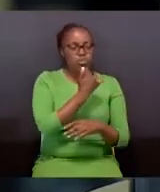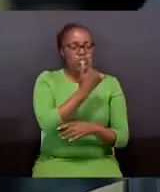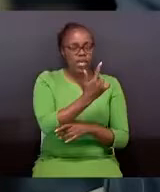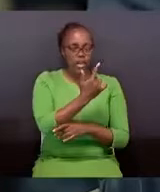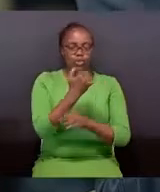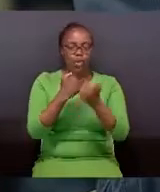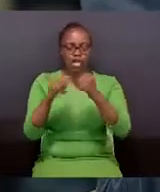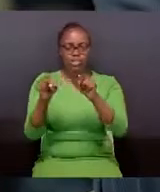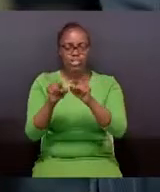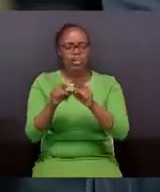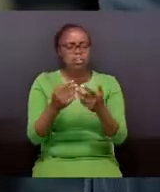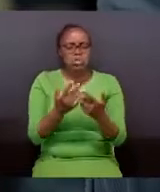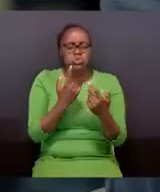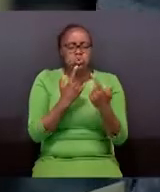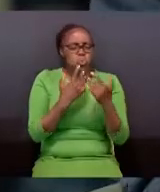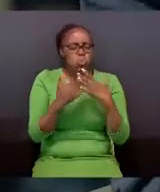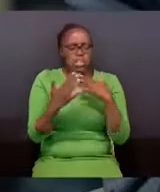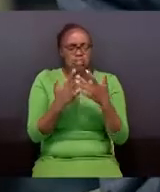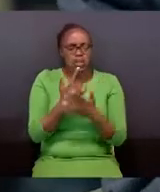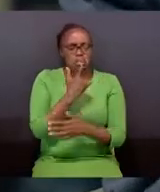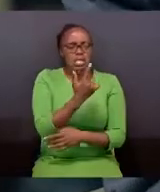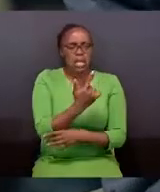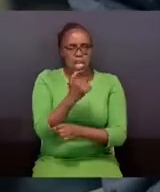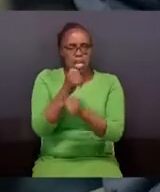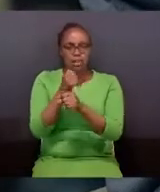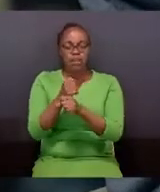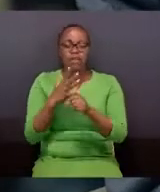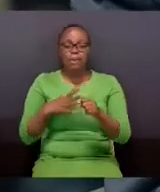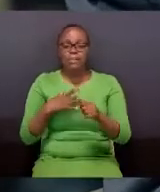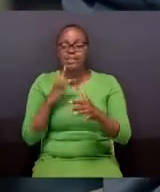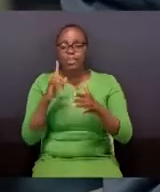What is walking the talk? Walking the talk, I think people are saying,